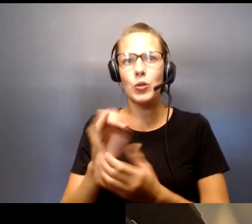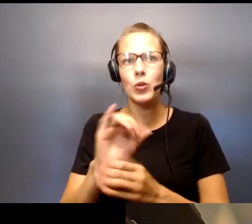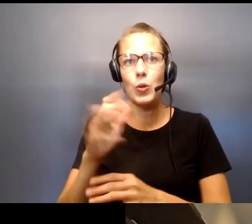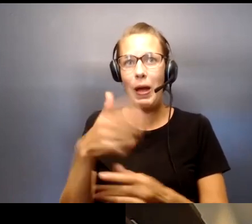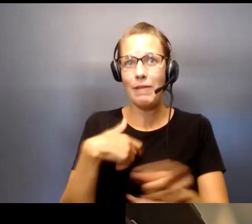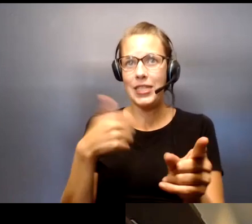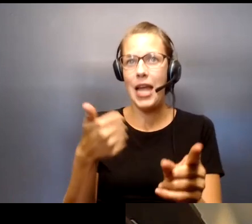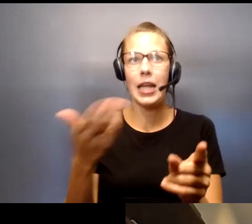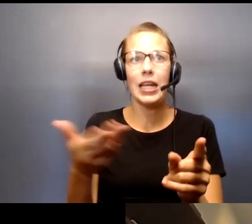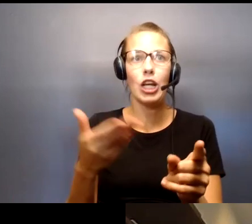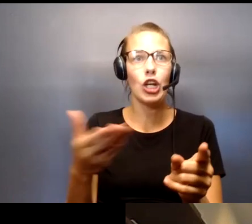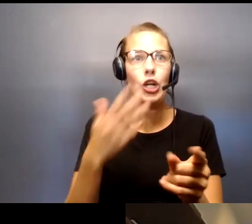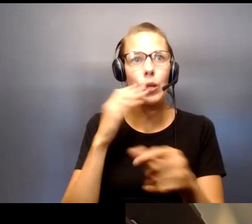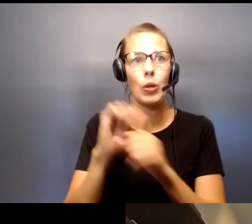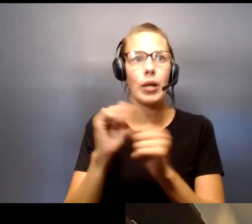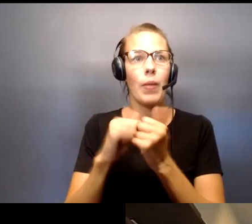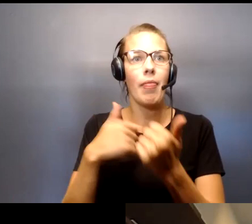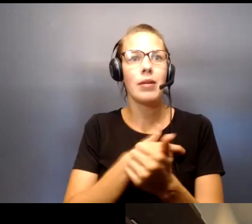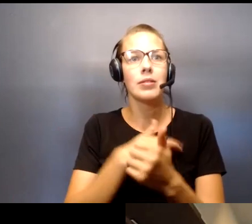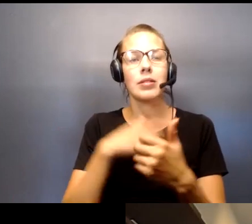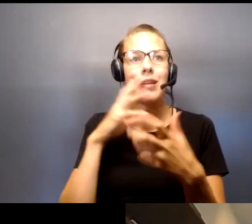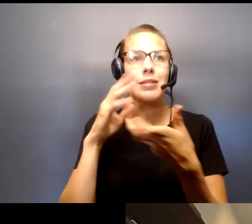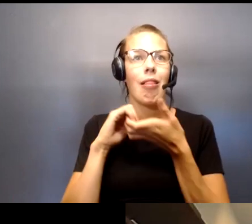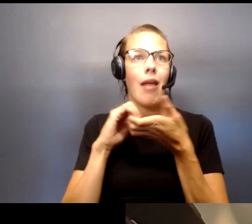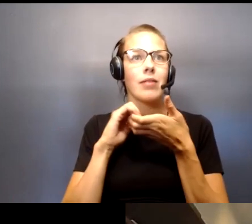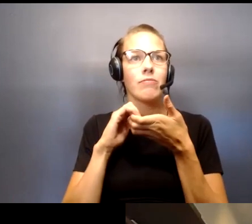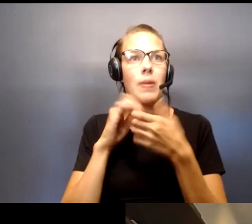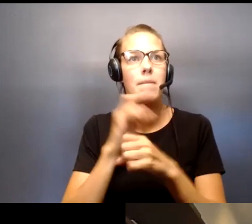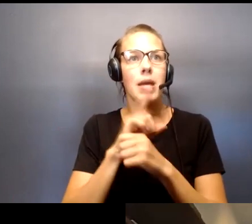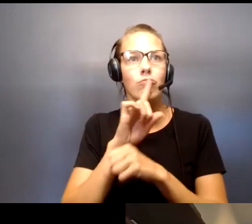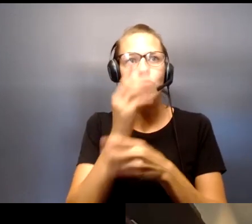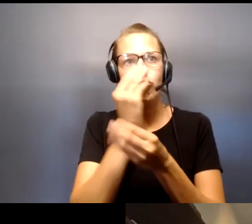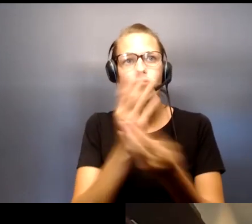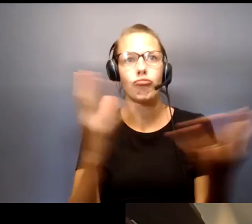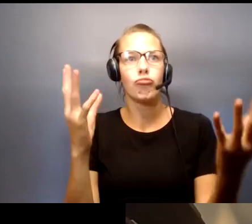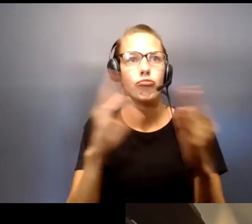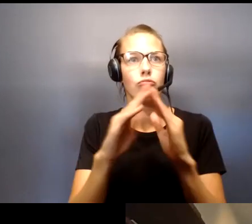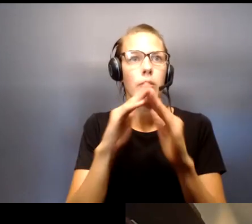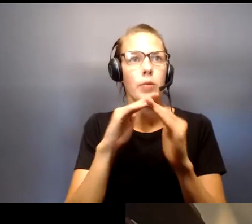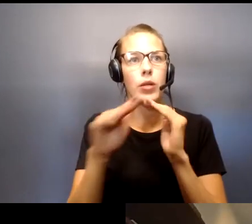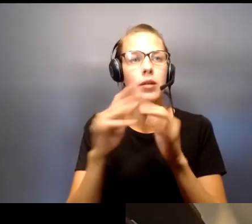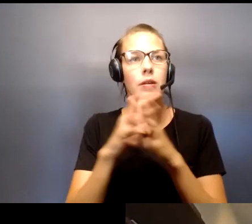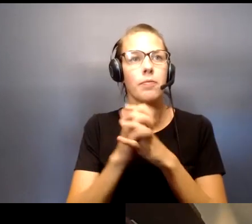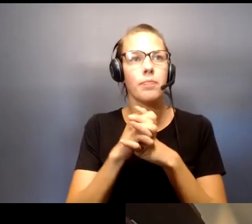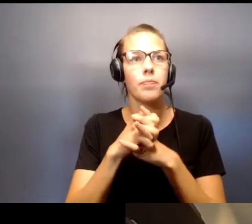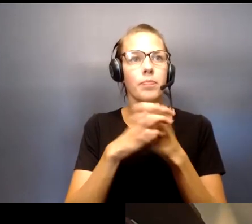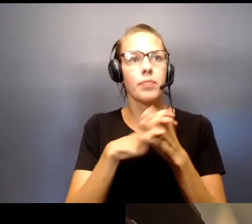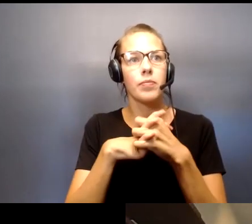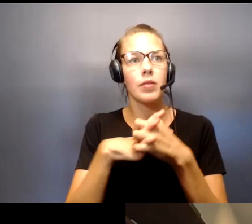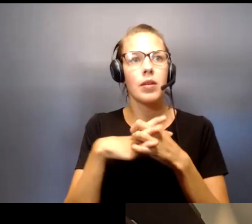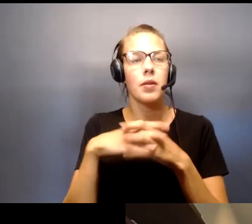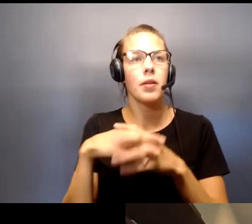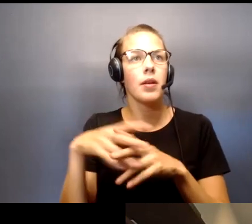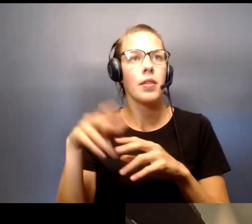media partners who are working with us as a collective to make sure that the community is informed, that they are